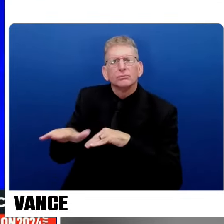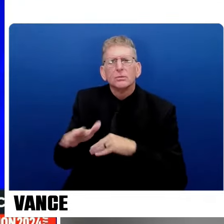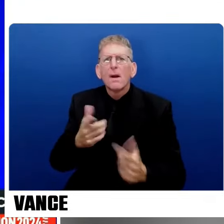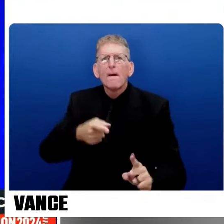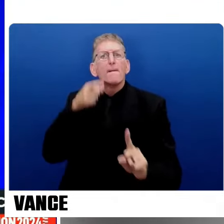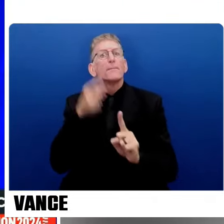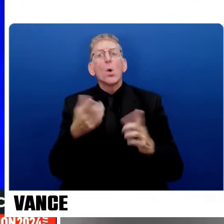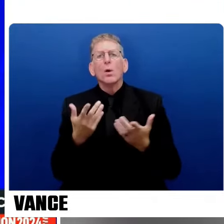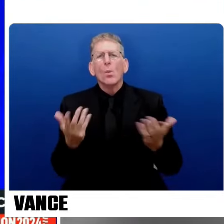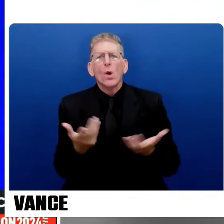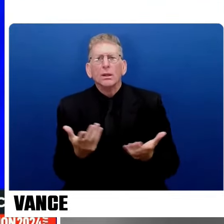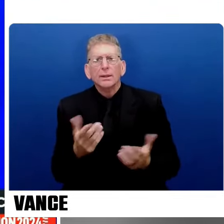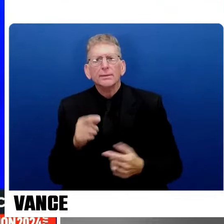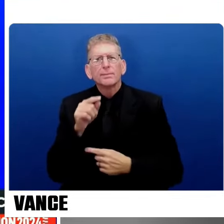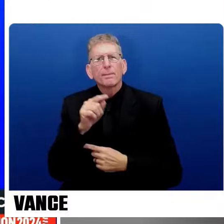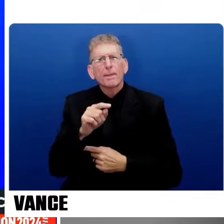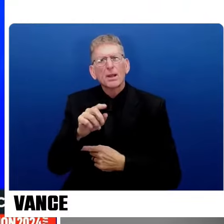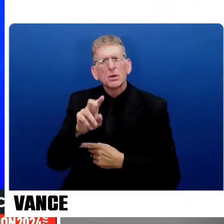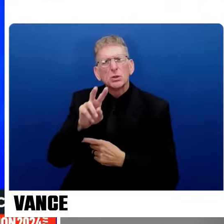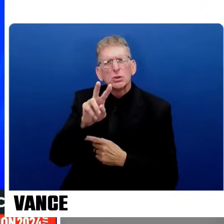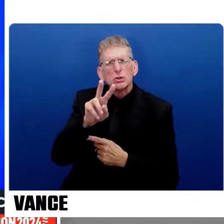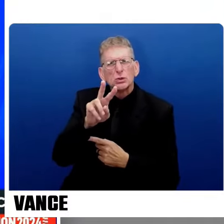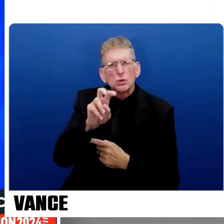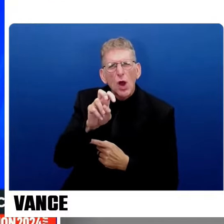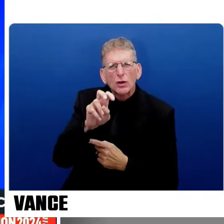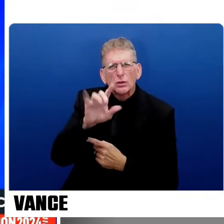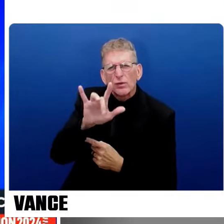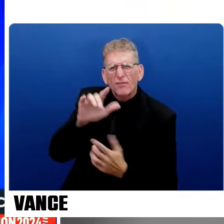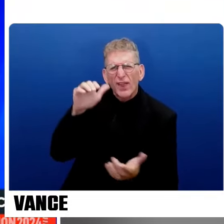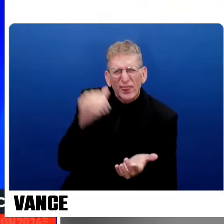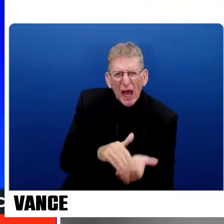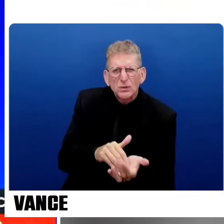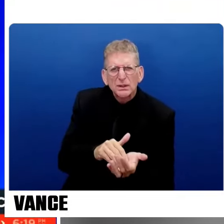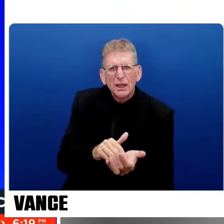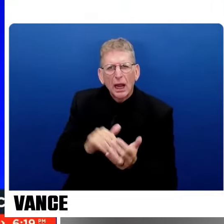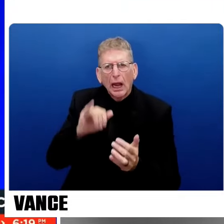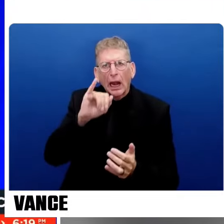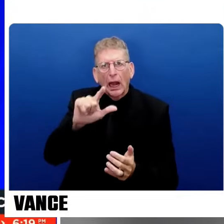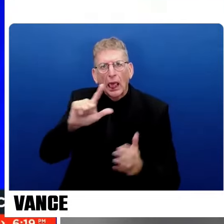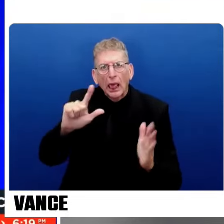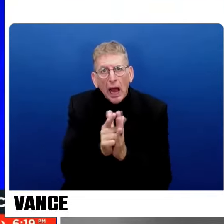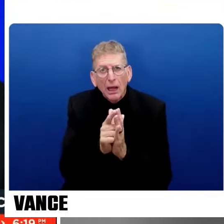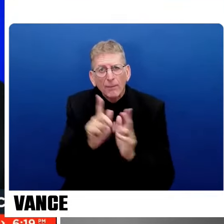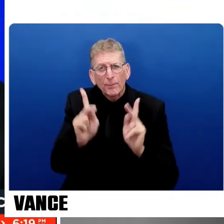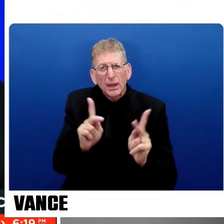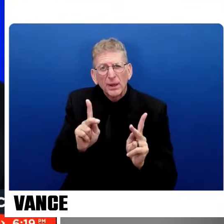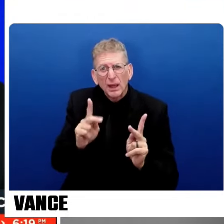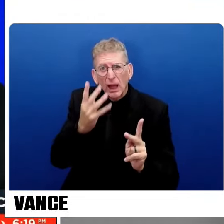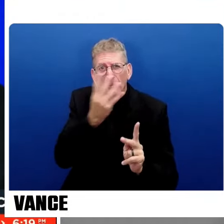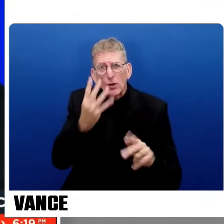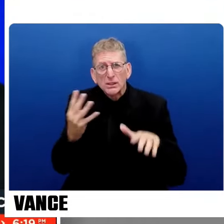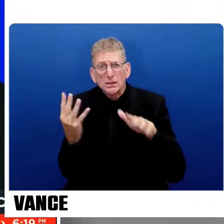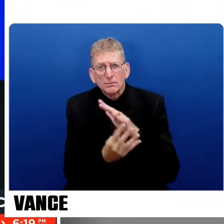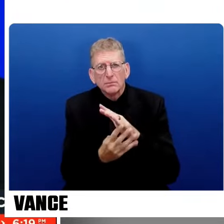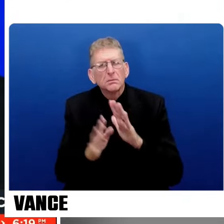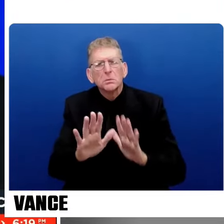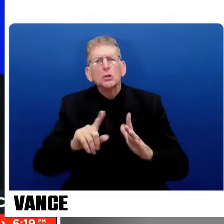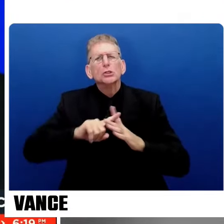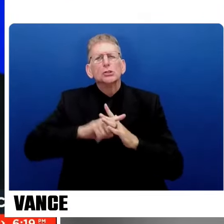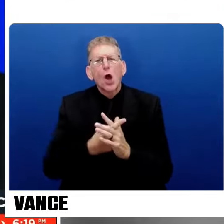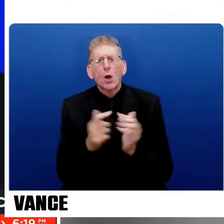we do is we start with the criminal migrants. About 1 million of those people have committed some form of crime in addition to crossing the border